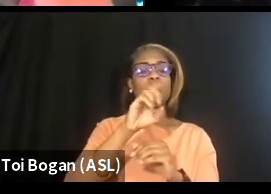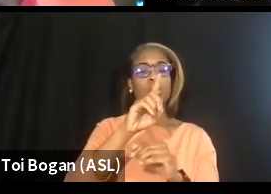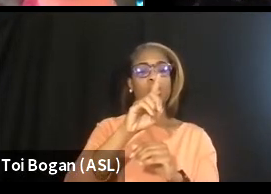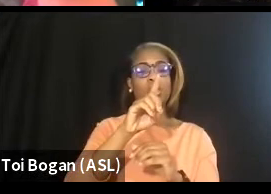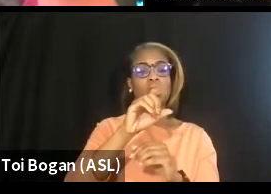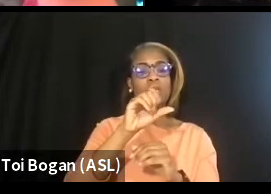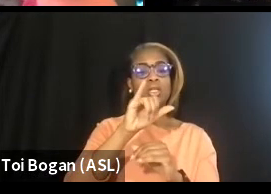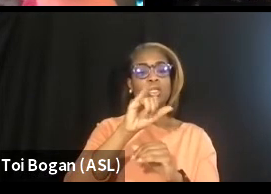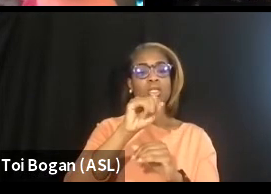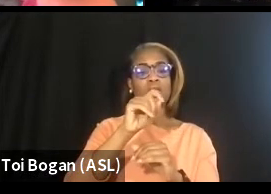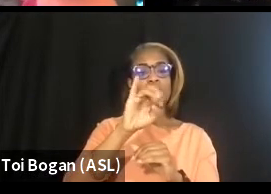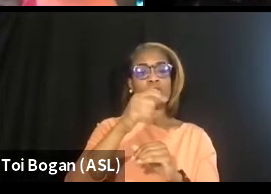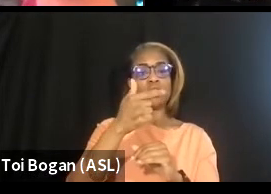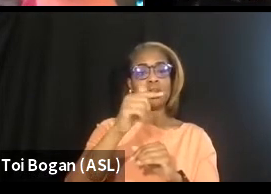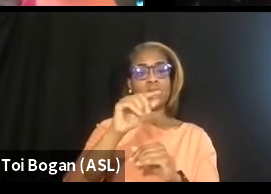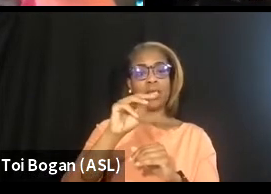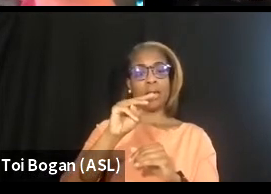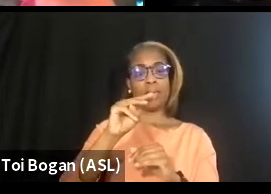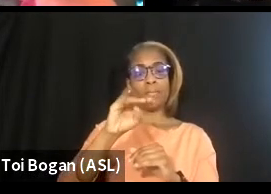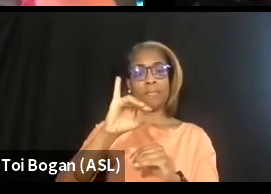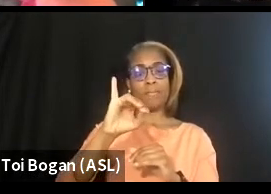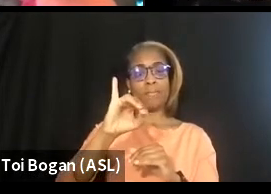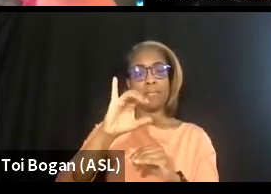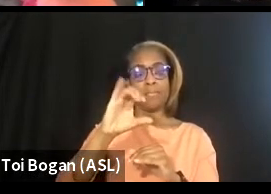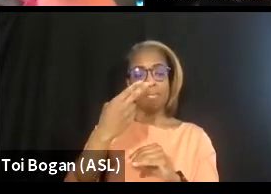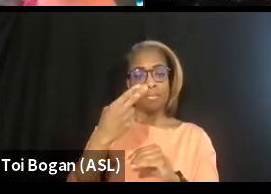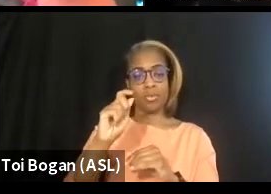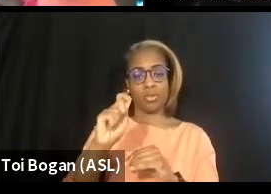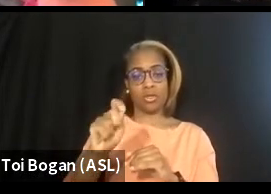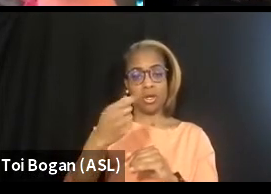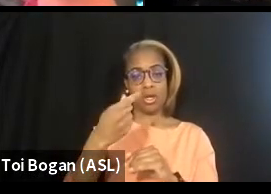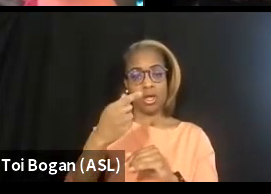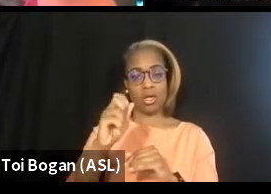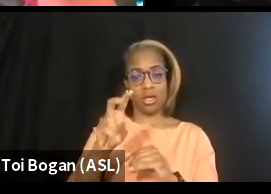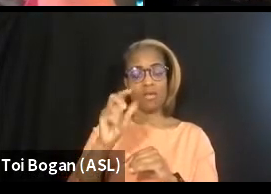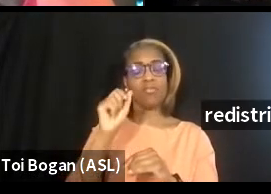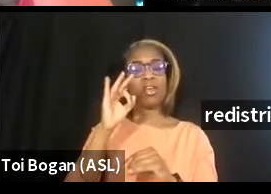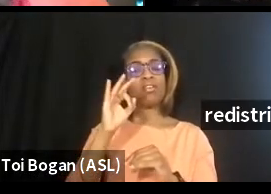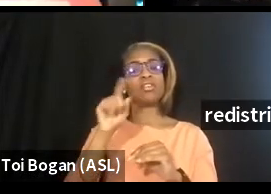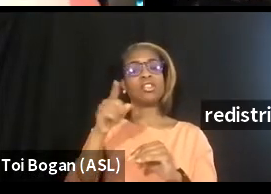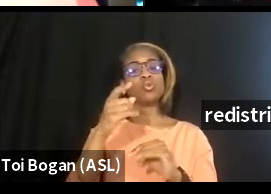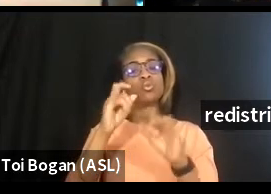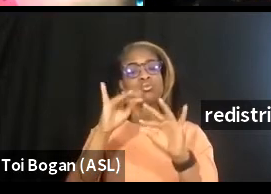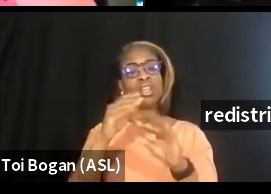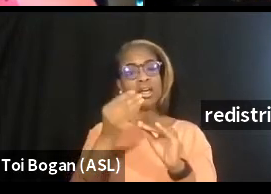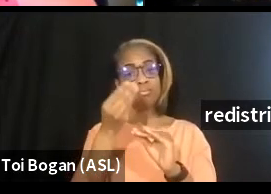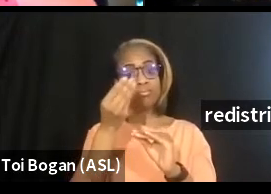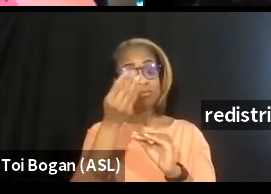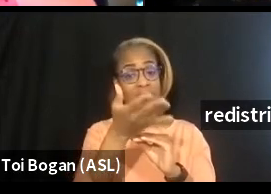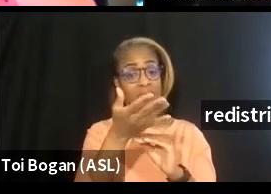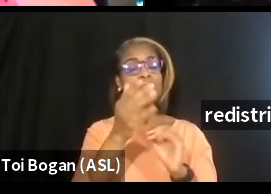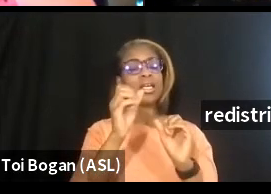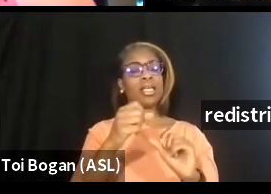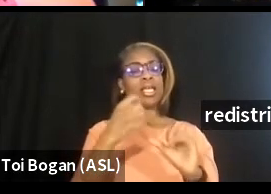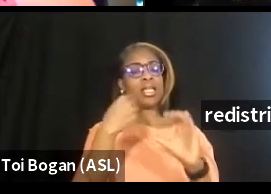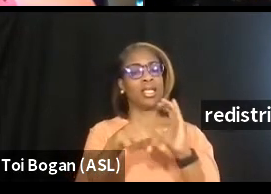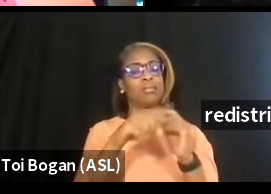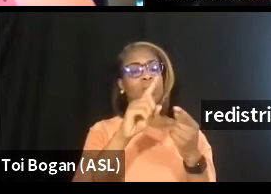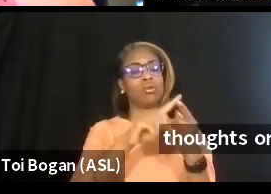redistricting@michigan.gov. If you would like to submit your thoughts or comments to the commission, you may do that by email to